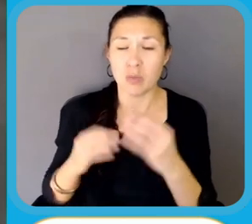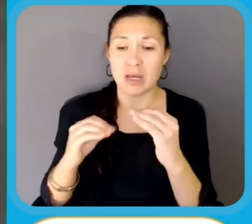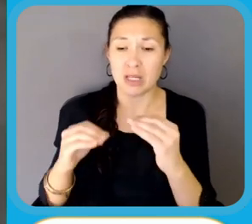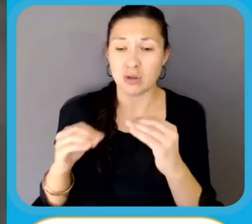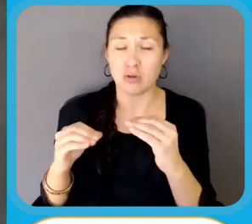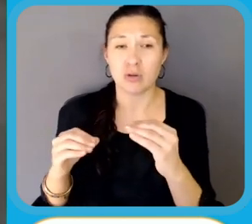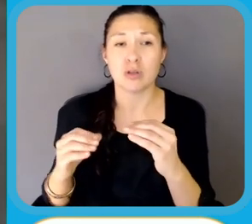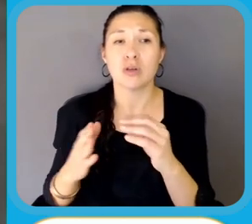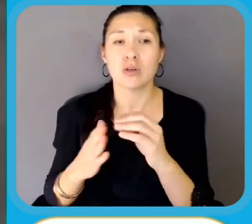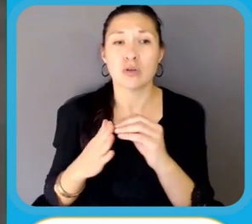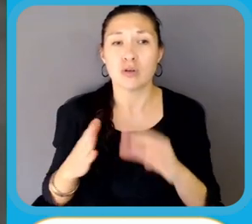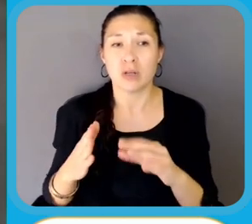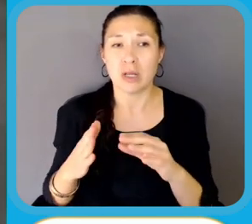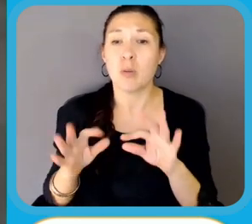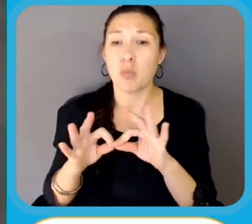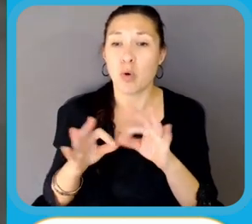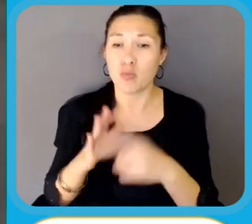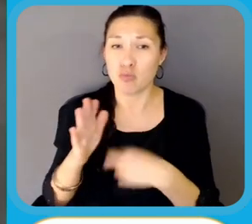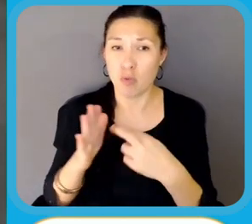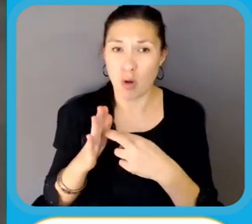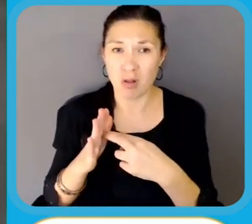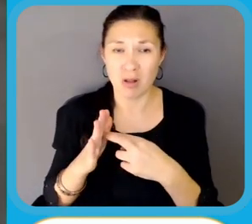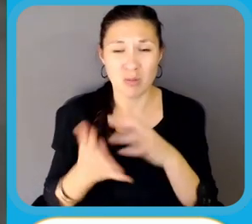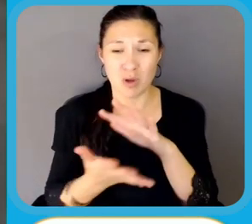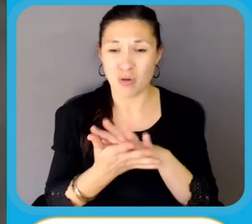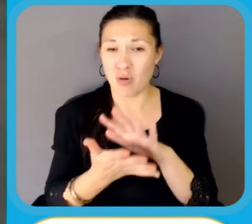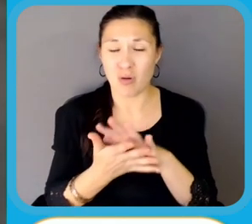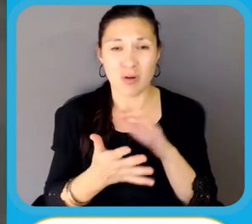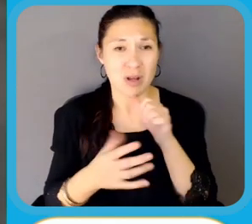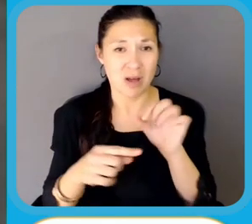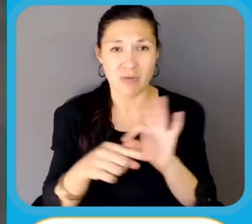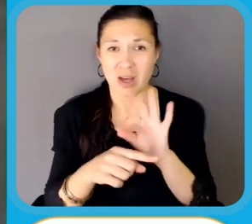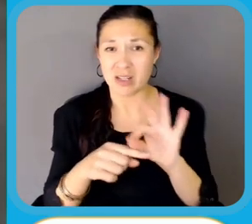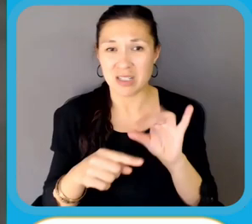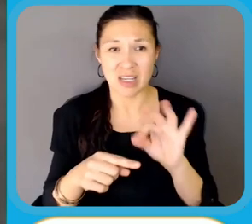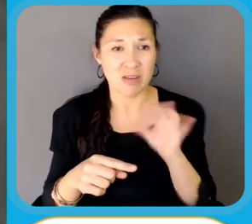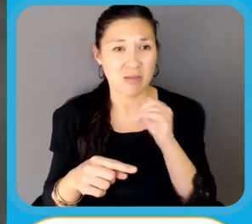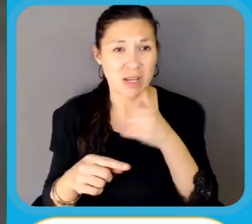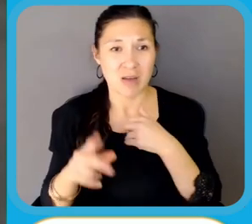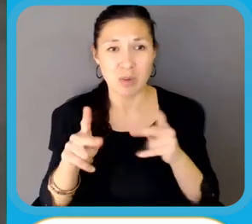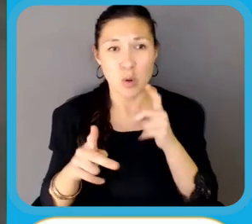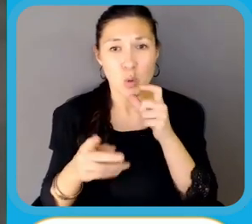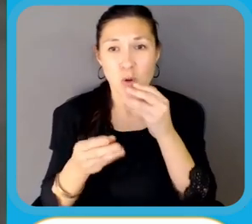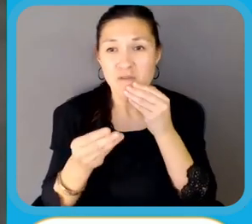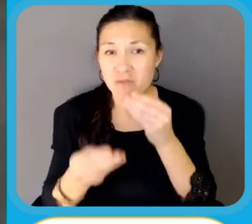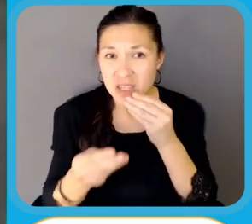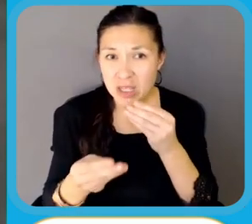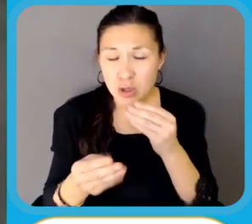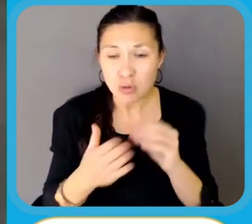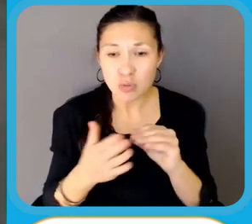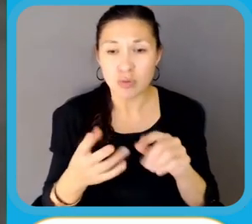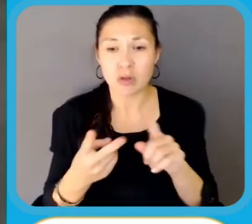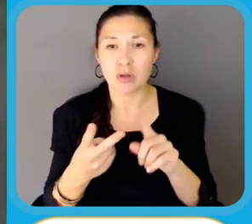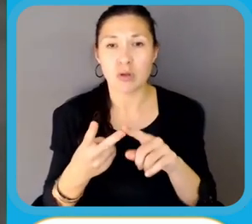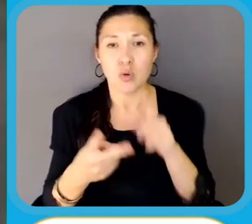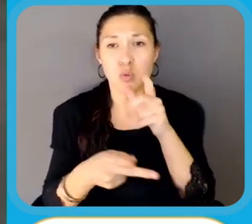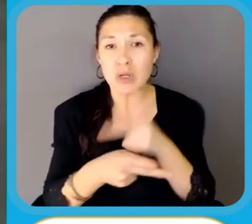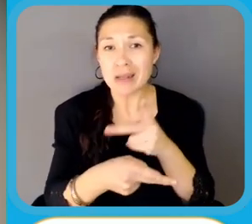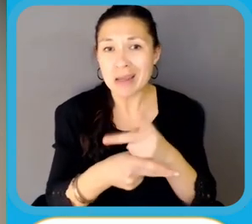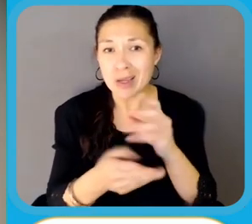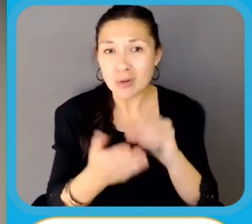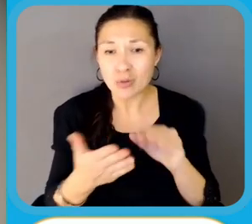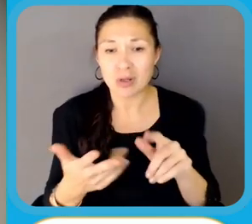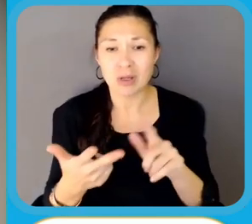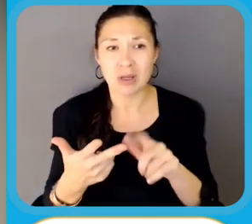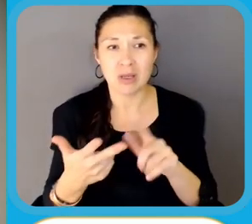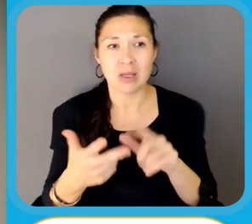it's an important role, but our school would not function without the people who feed our students, the people who care for our students and look out for their